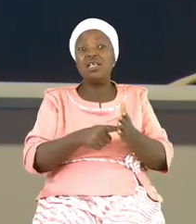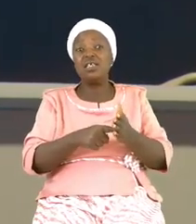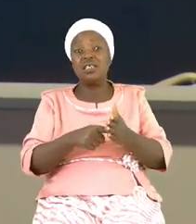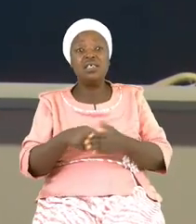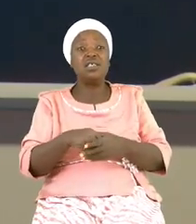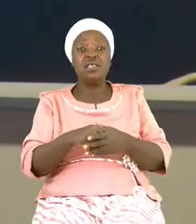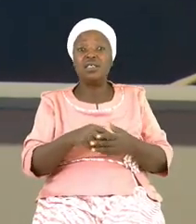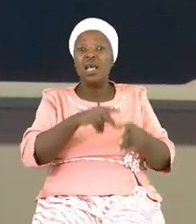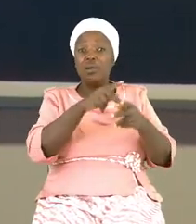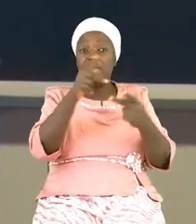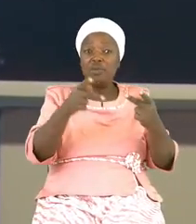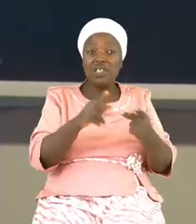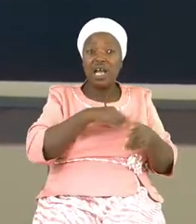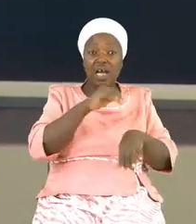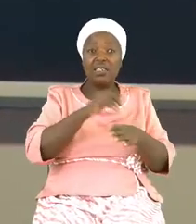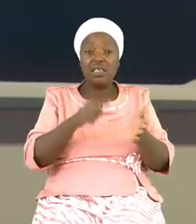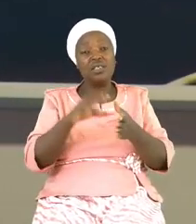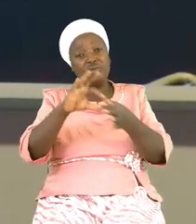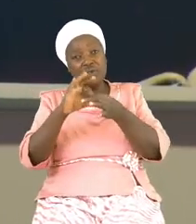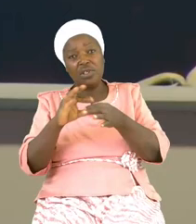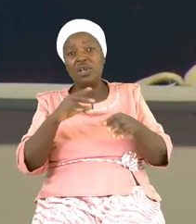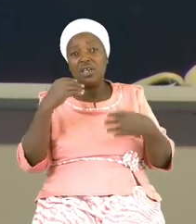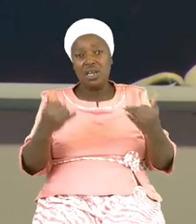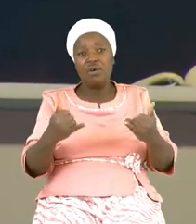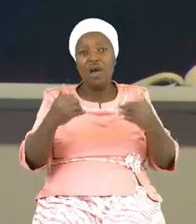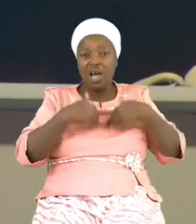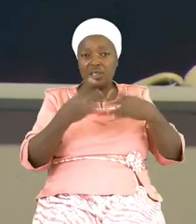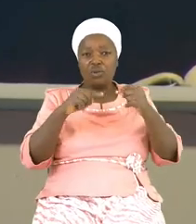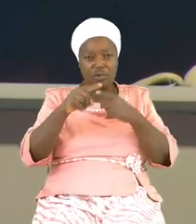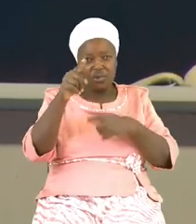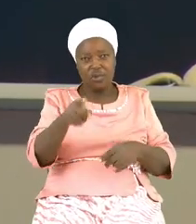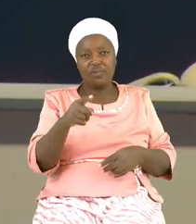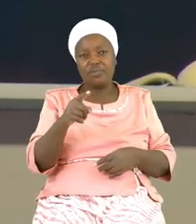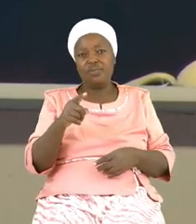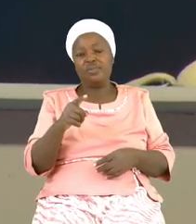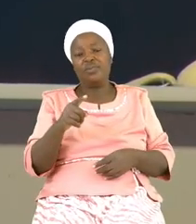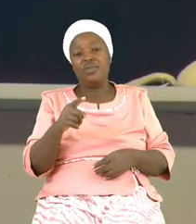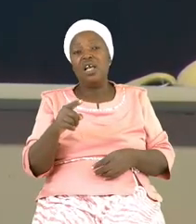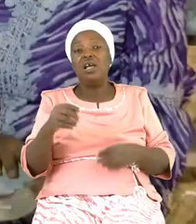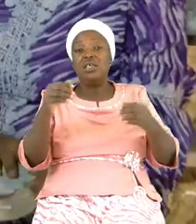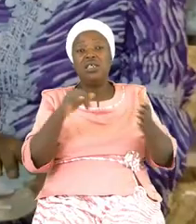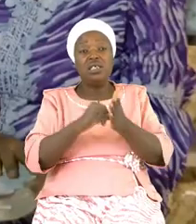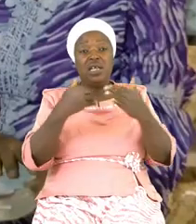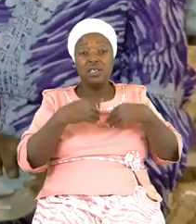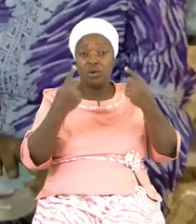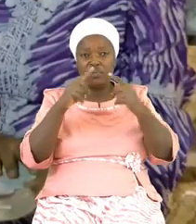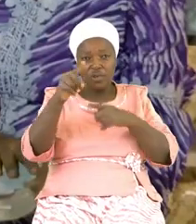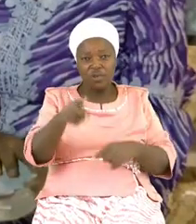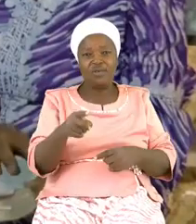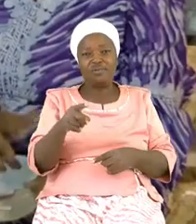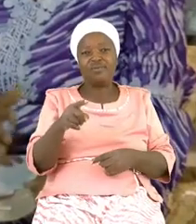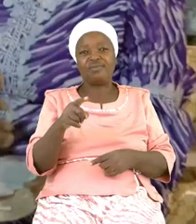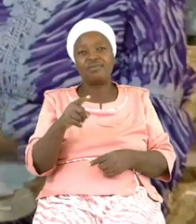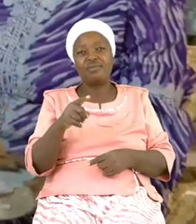peace, and this reconciliation has come to you. I said it has come to you.